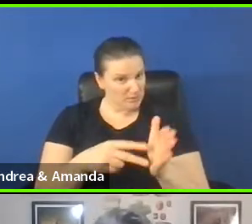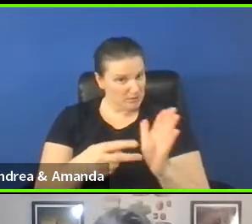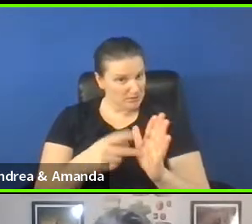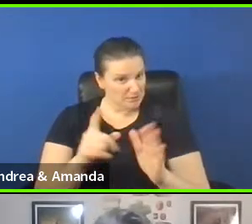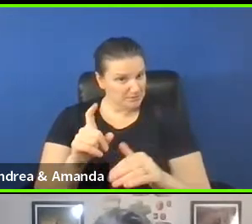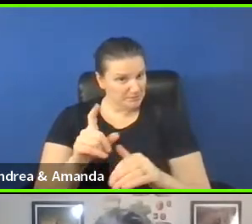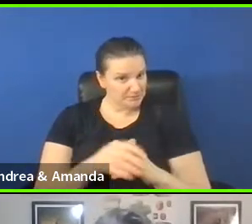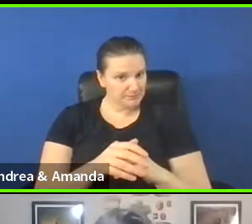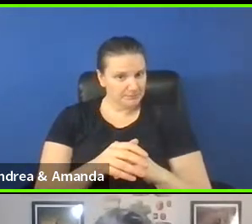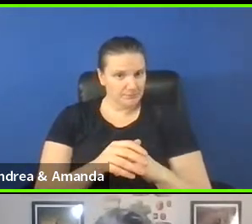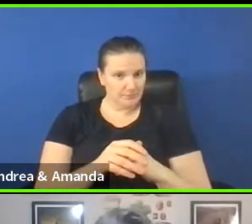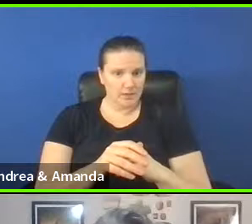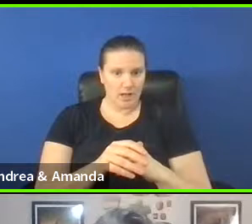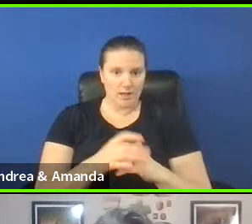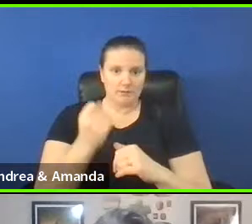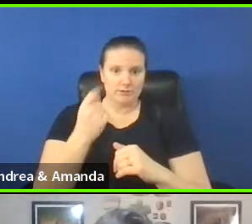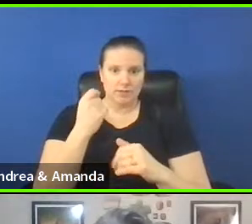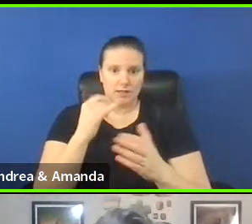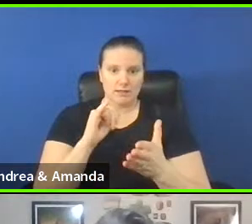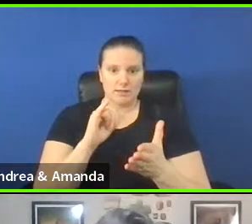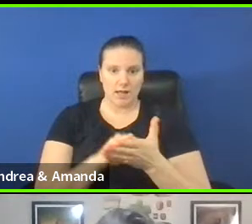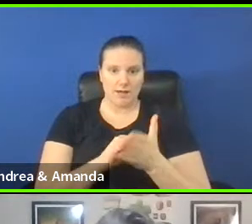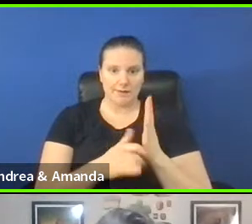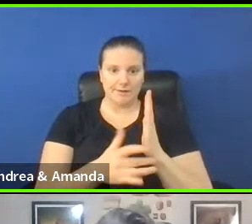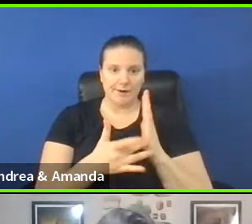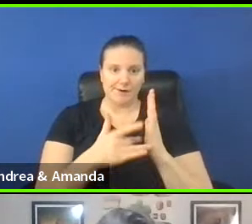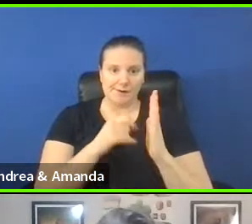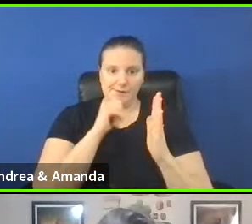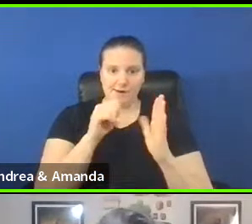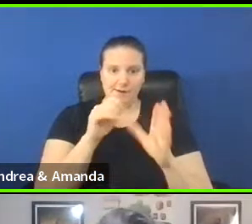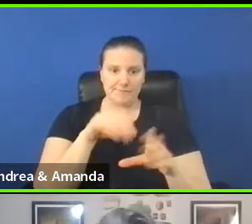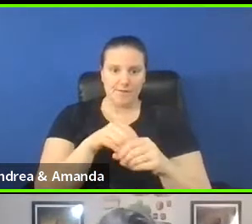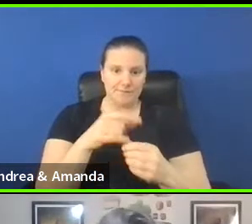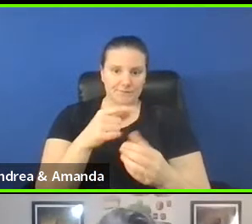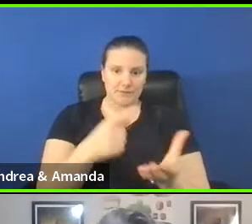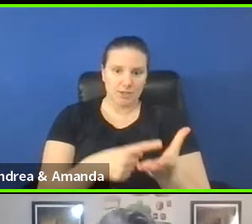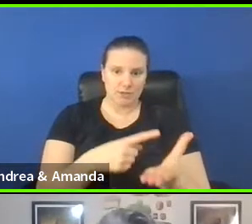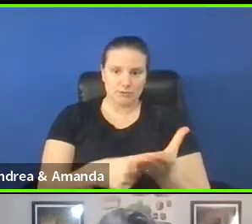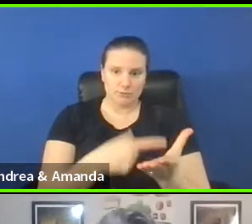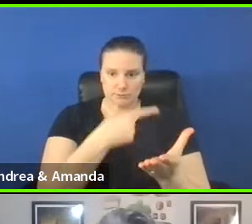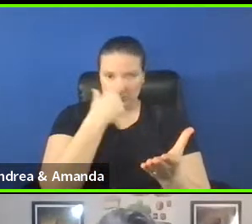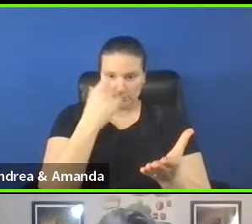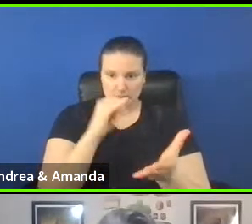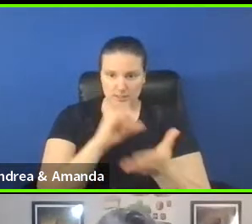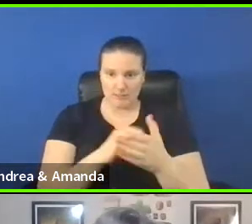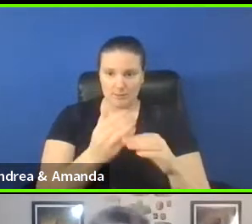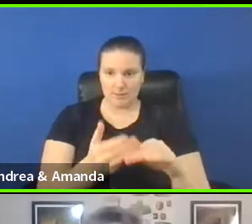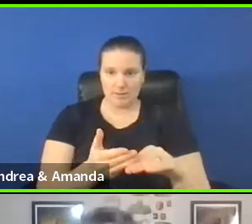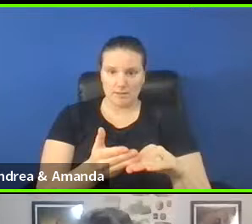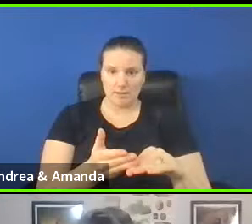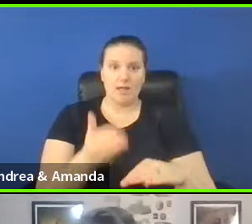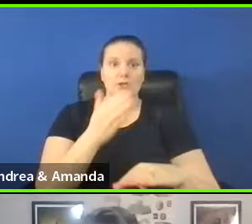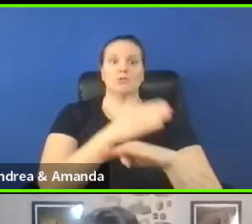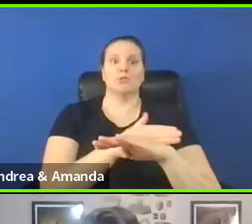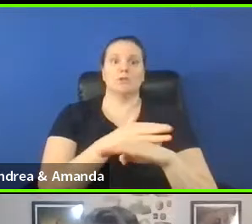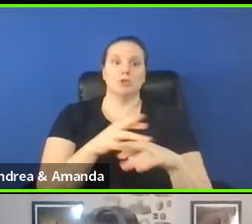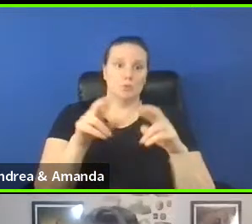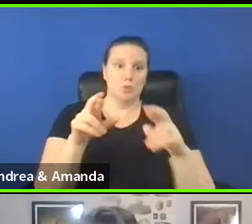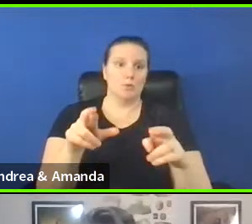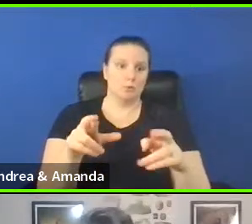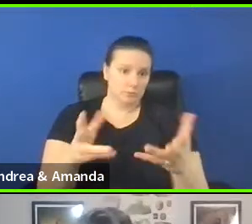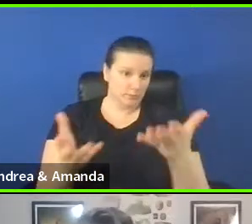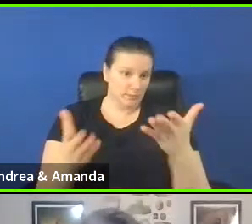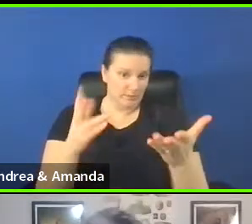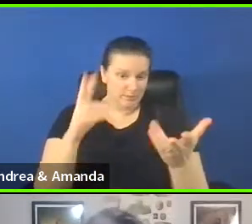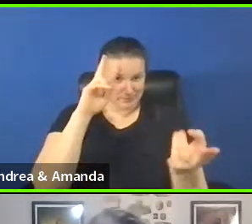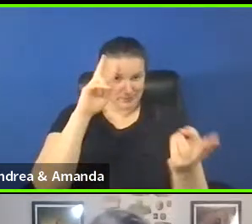I definitely understand how that technically wasn't part of the discussion, because that would be an increasing in roads. But maybe I